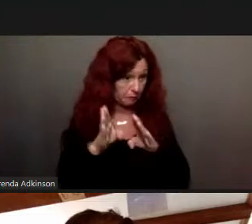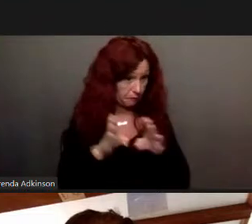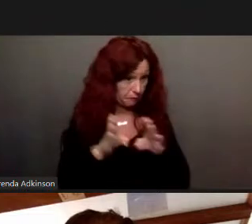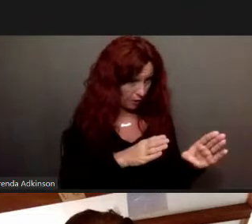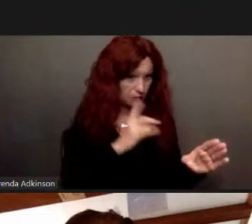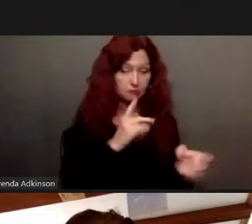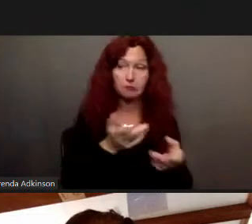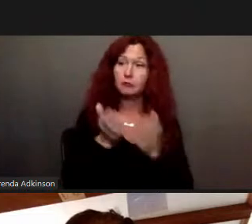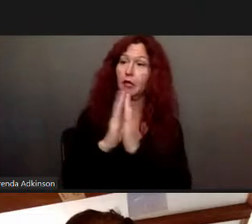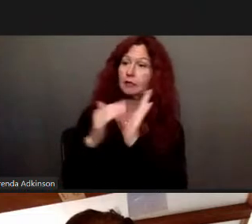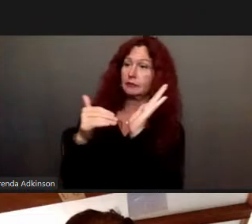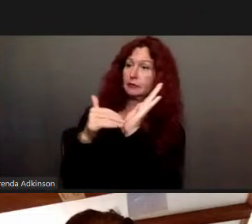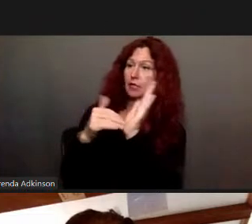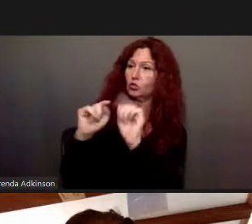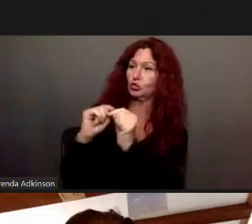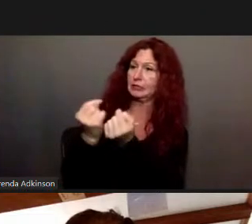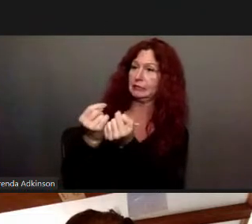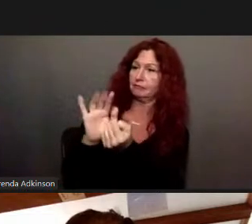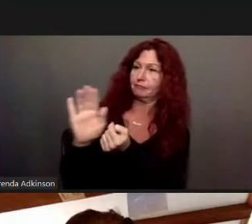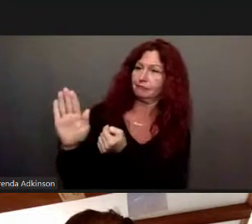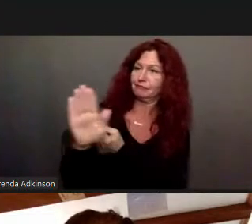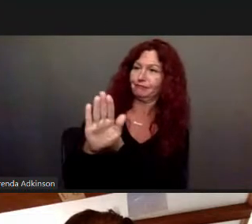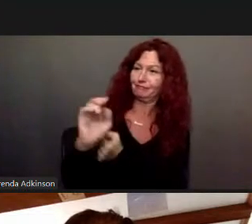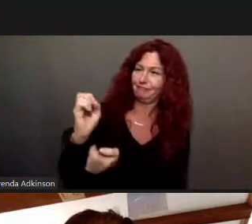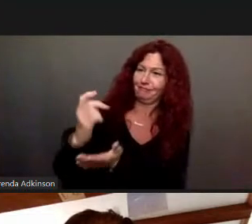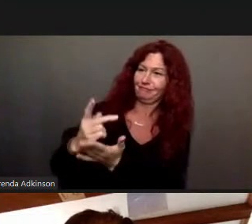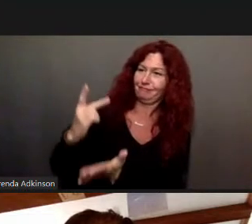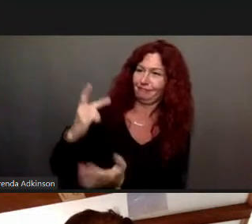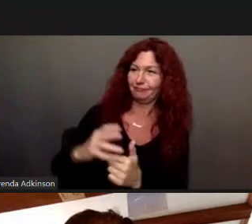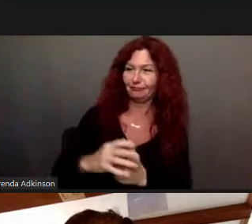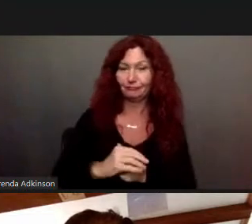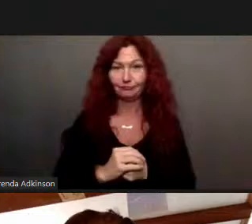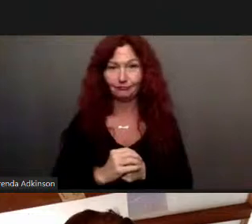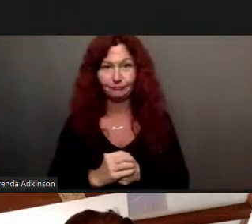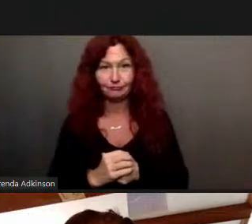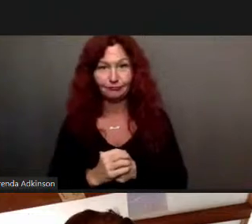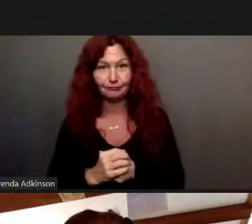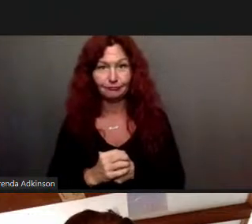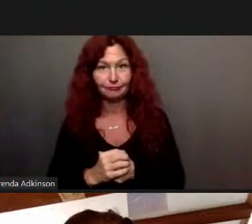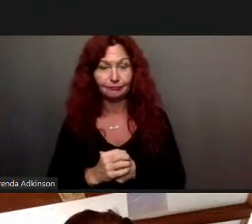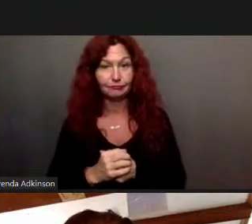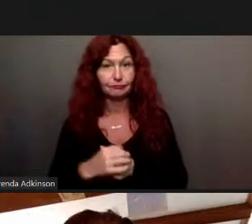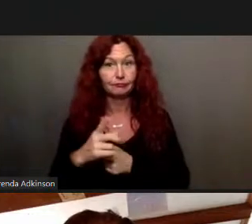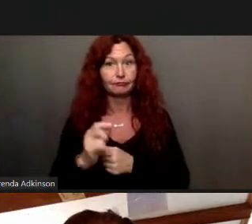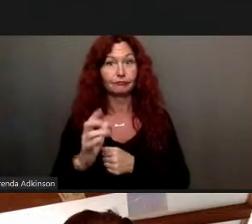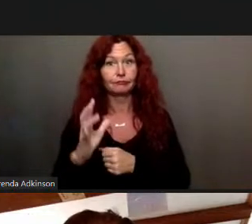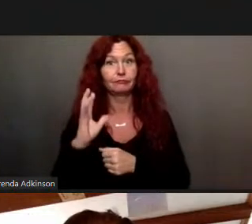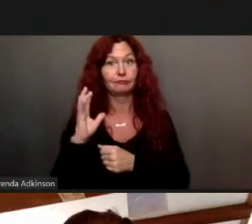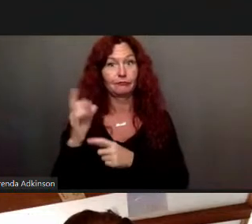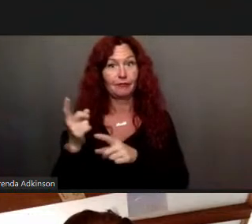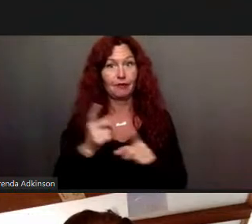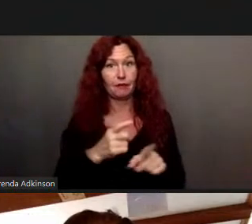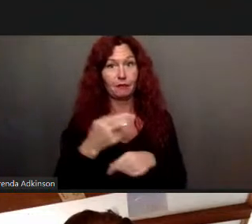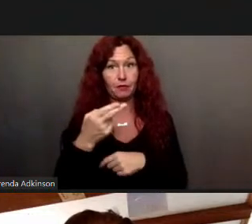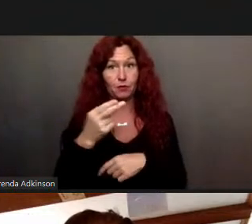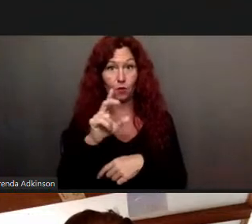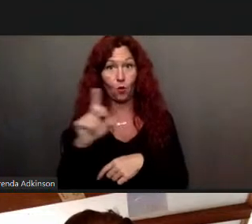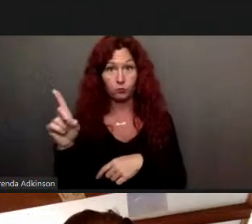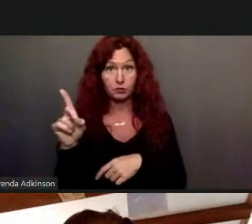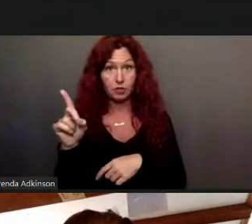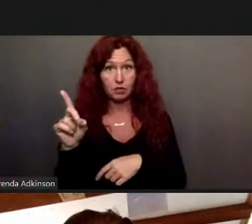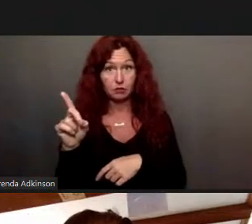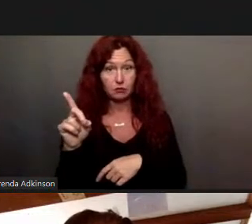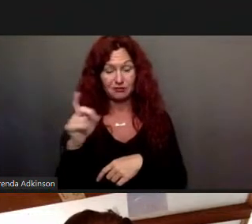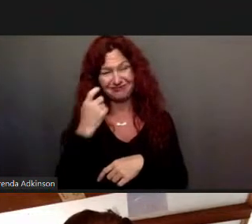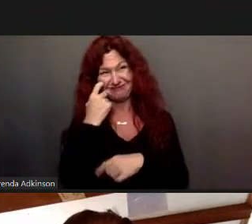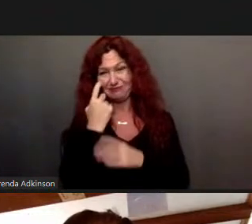Okay. Has your stance changed on that at all? Because for NASCAR and Homestead, there were 1,000 up to 1,000